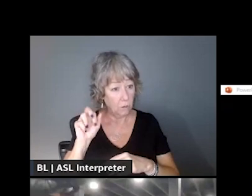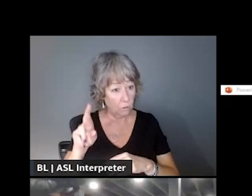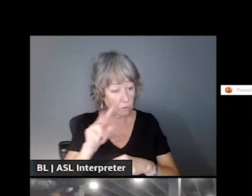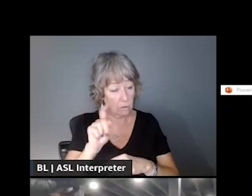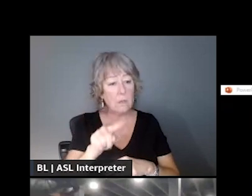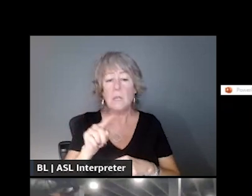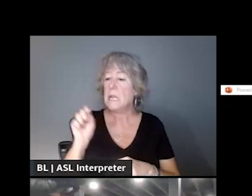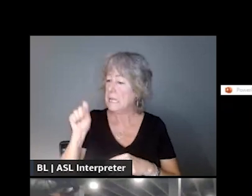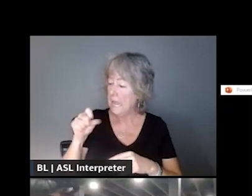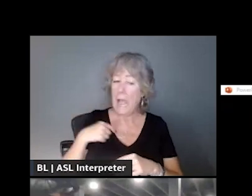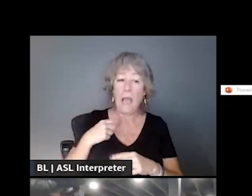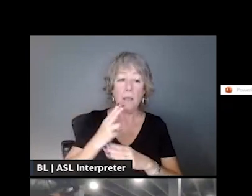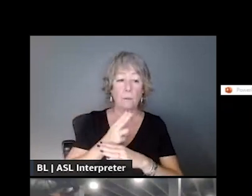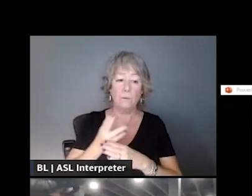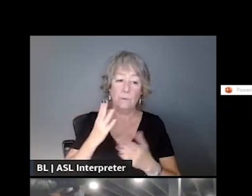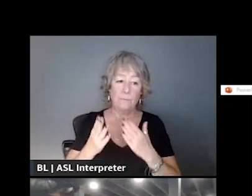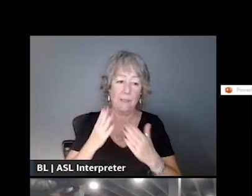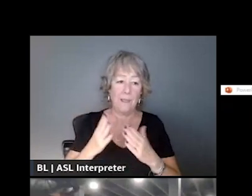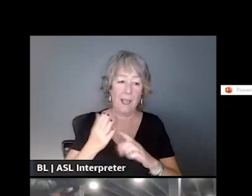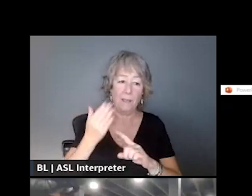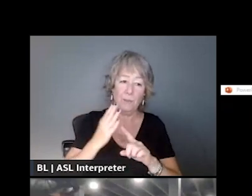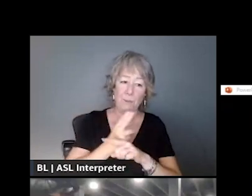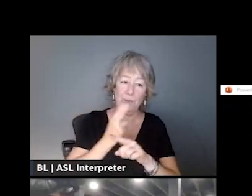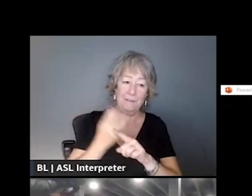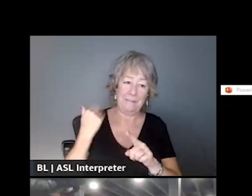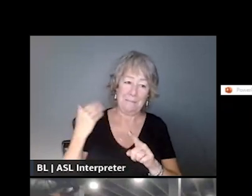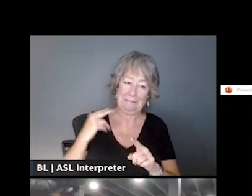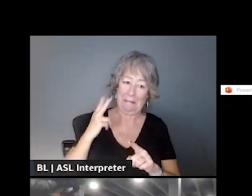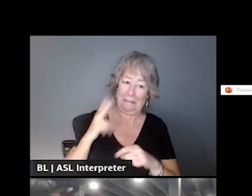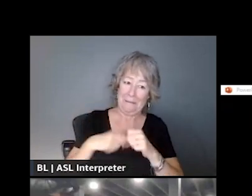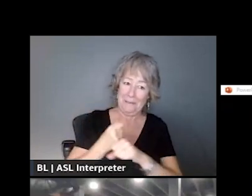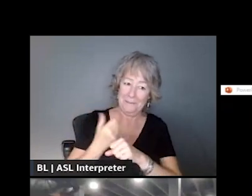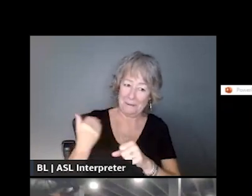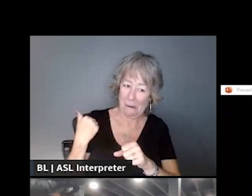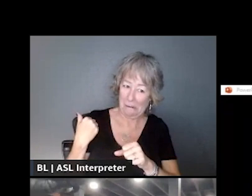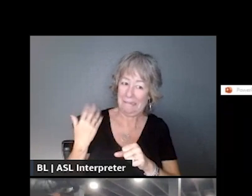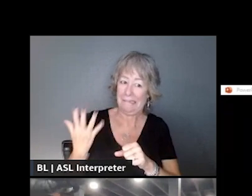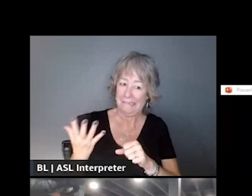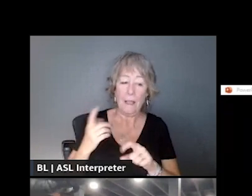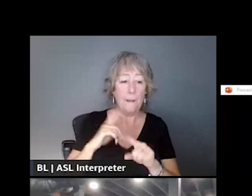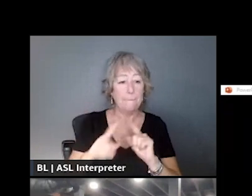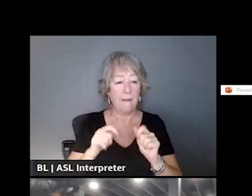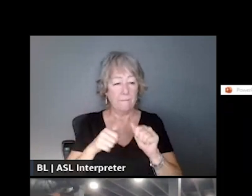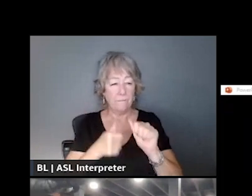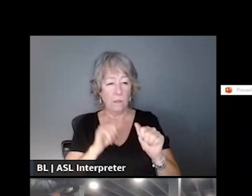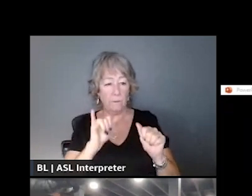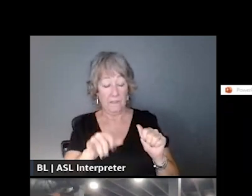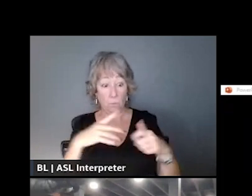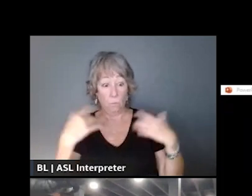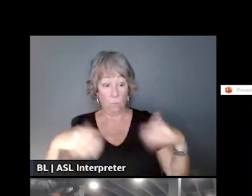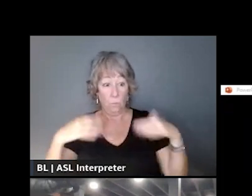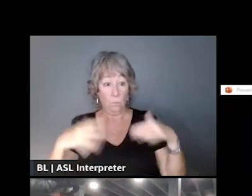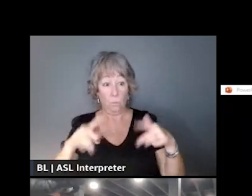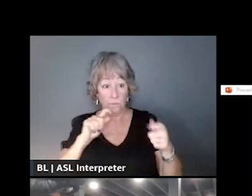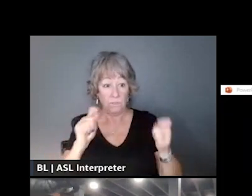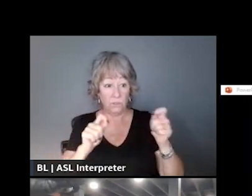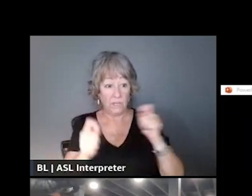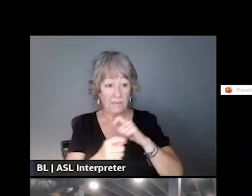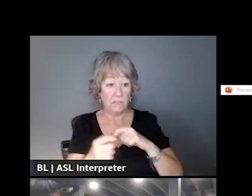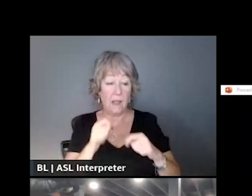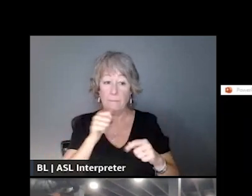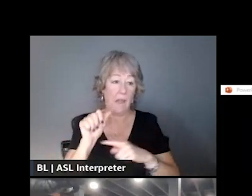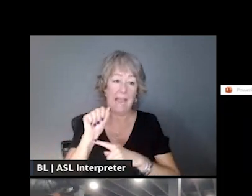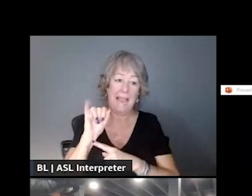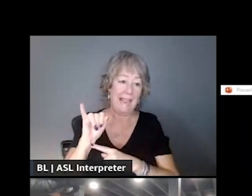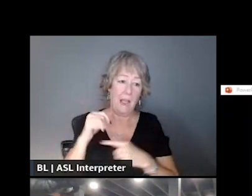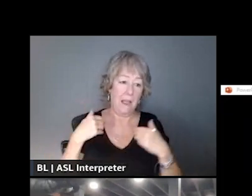Yeah, I may date myself. I've used it early on, like maybe 3 years ago. But yeah, based on this, it's changed quite a bit, you know, because I'm no AI. I mean,